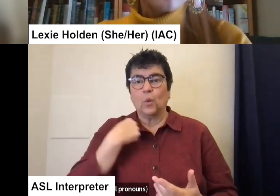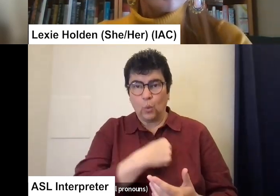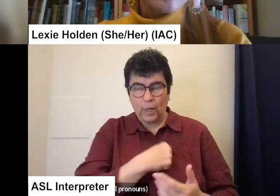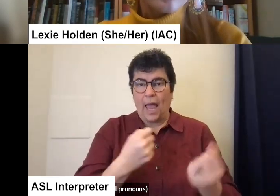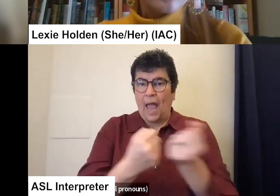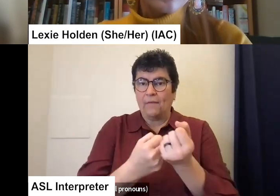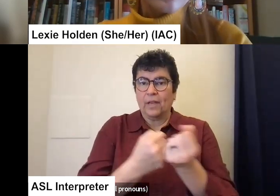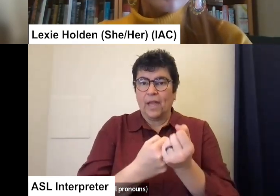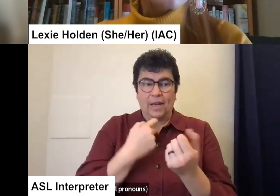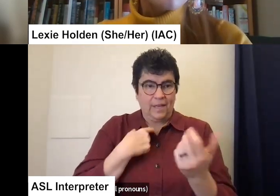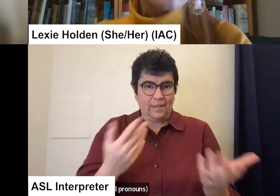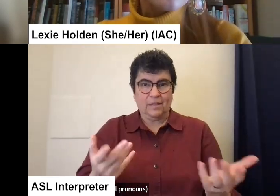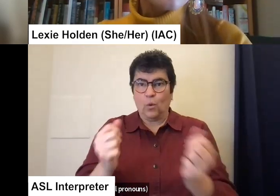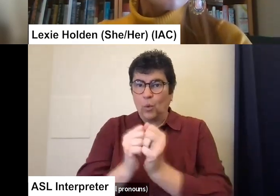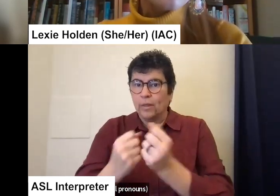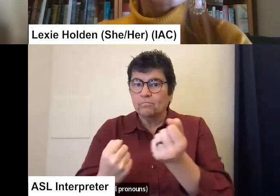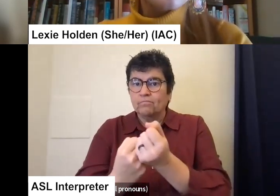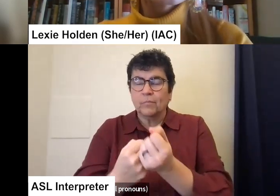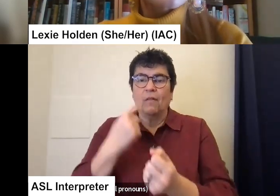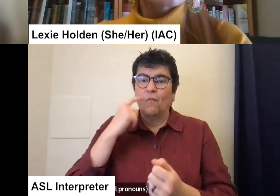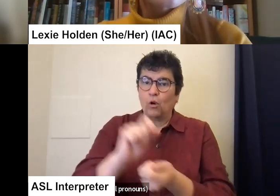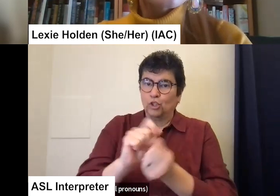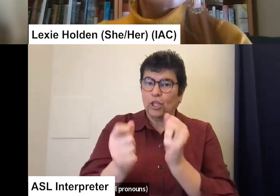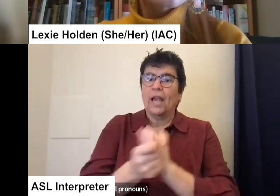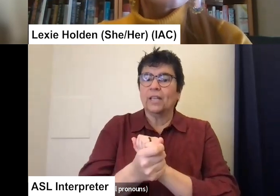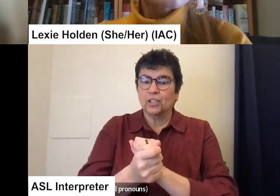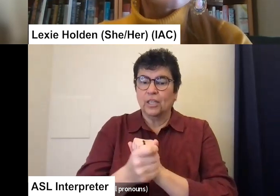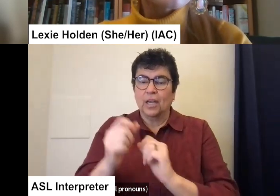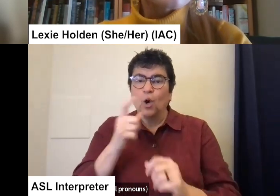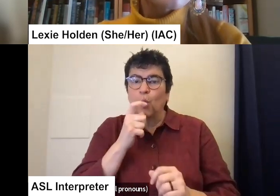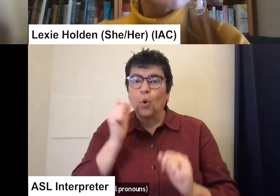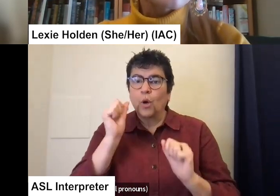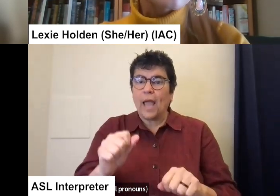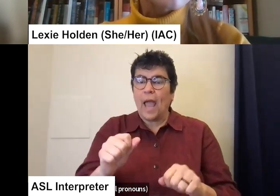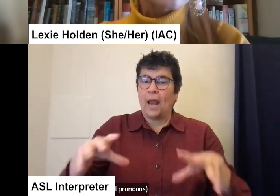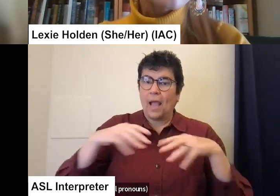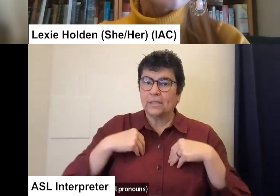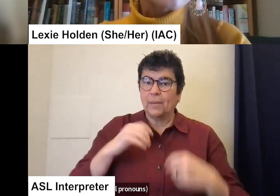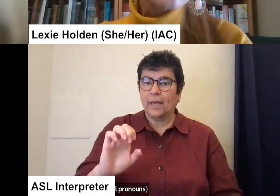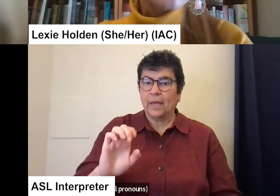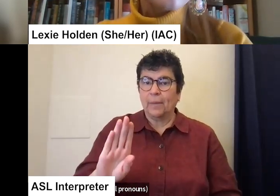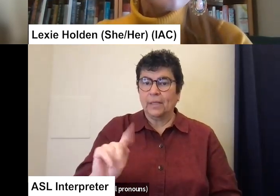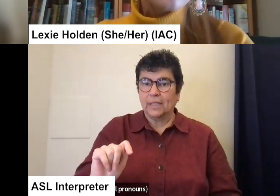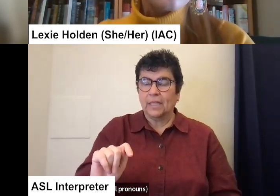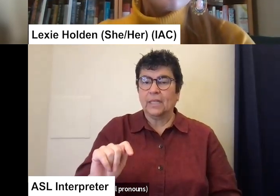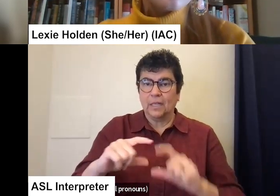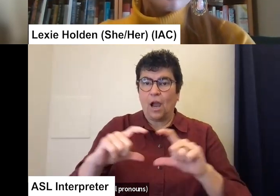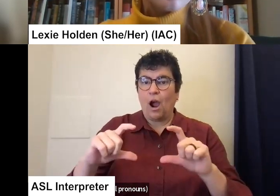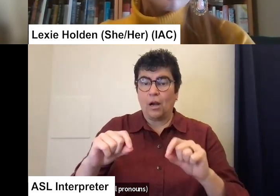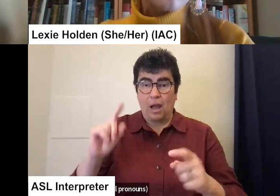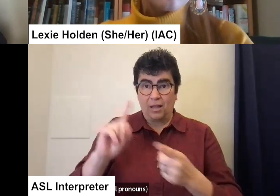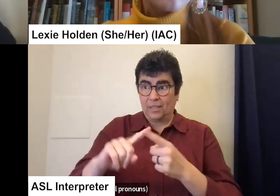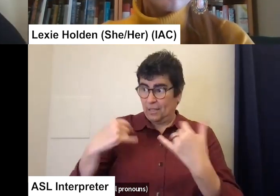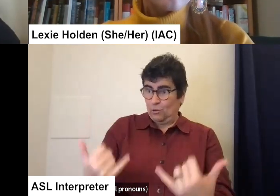advocating on the ground, advocated for changes in who was going to take the EBT. Until this